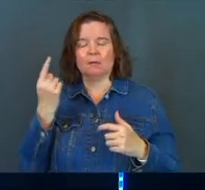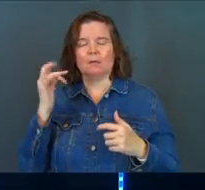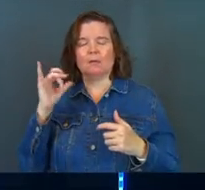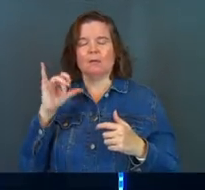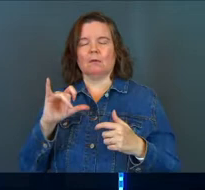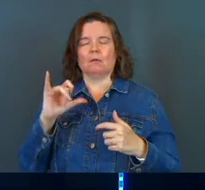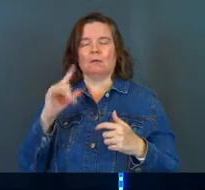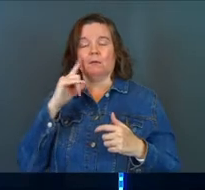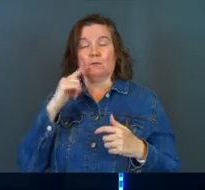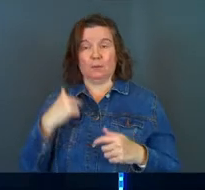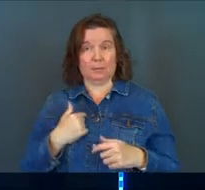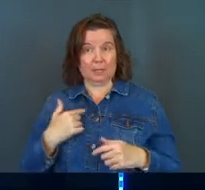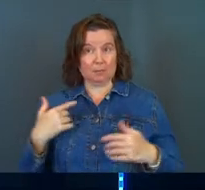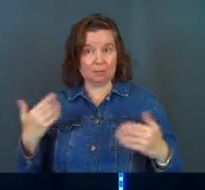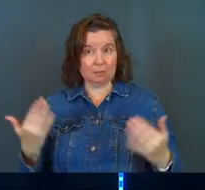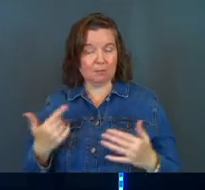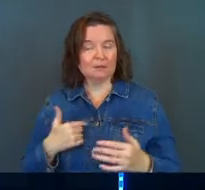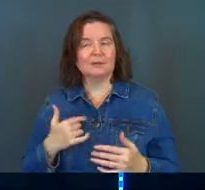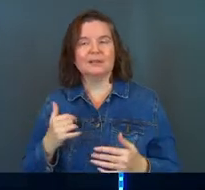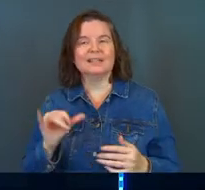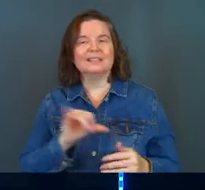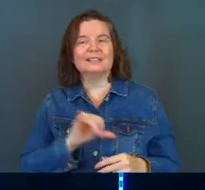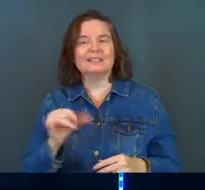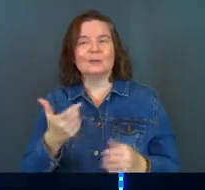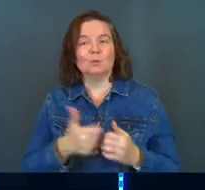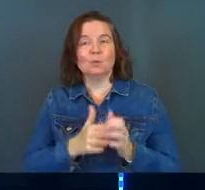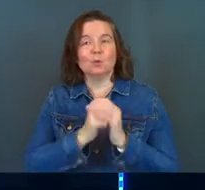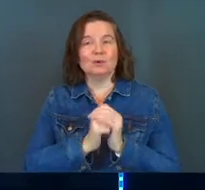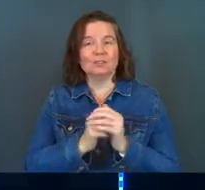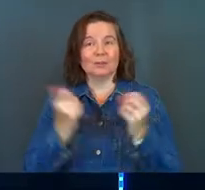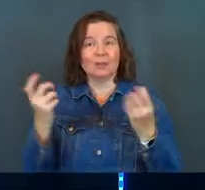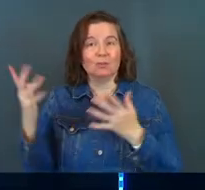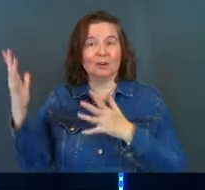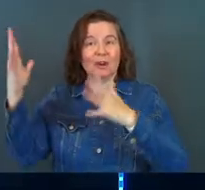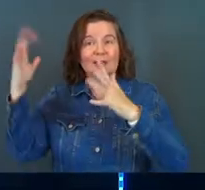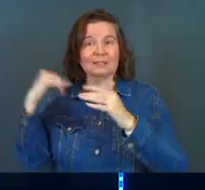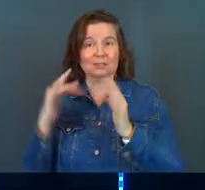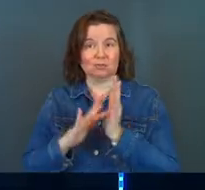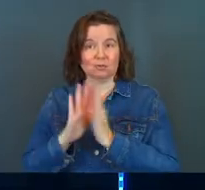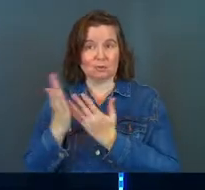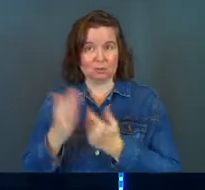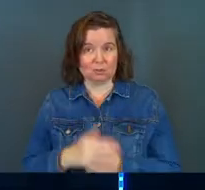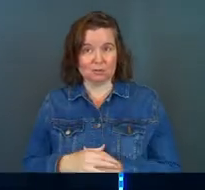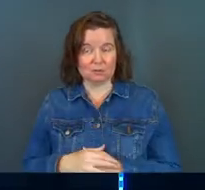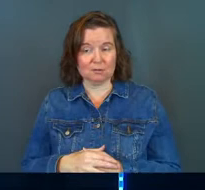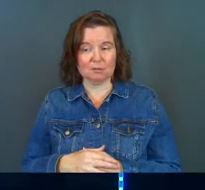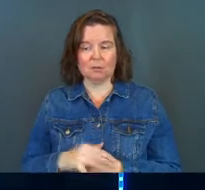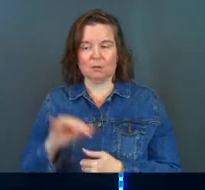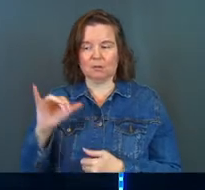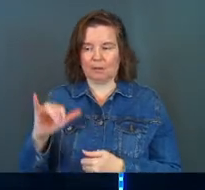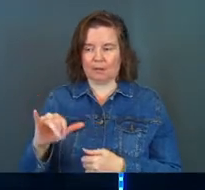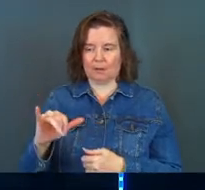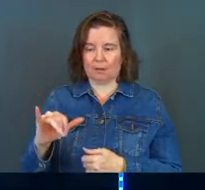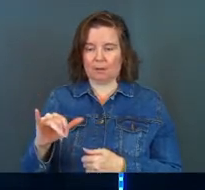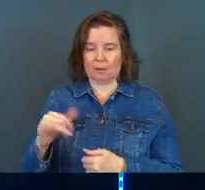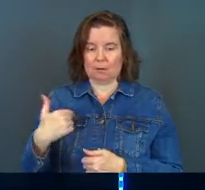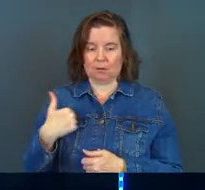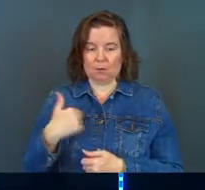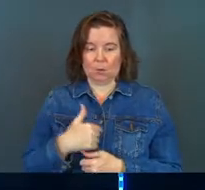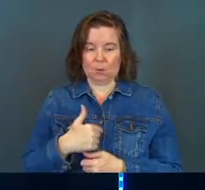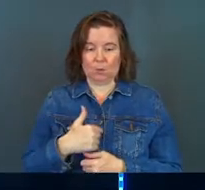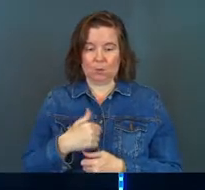for me personally was that it's kind of the same thing with worship and praise in the scripture. That we just